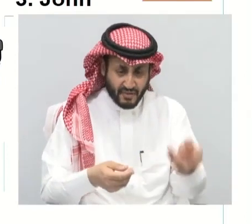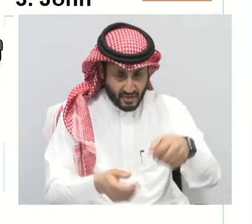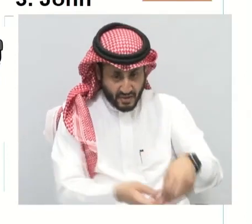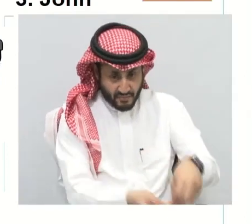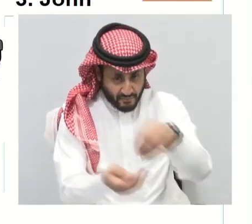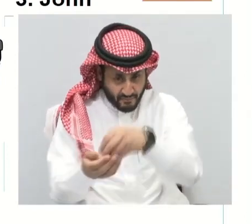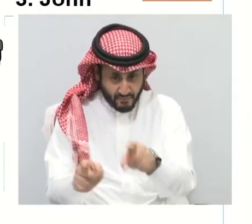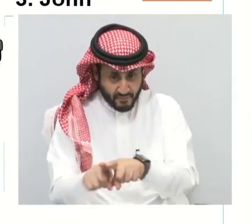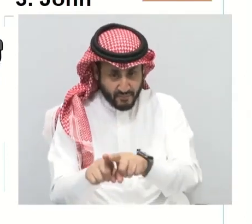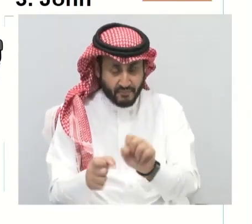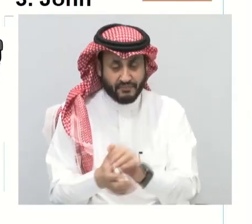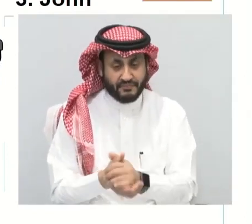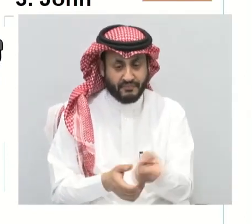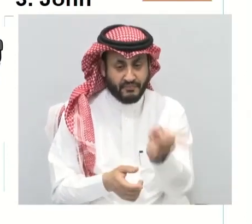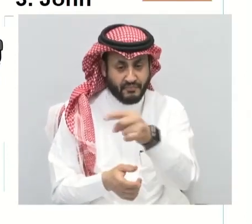you tomorrow?